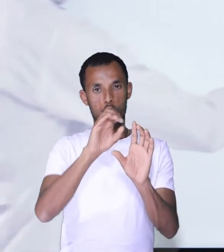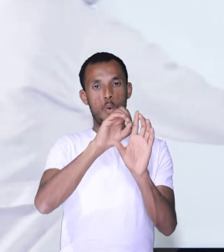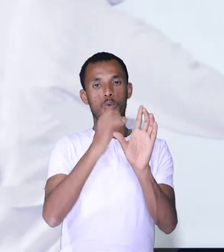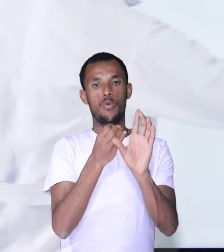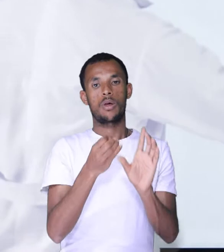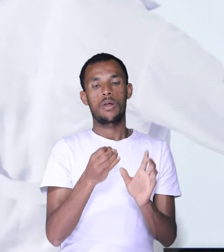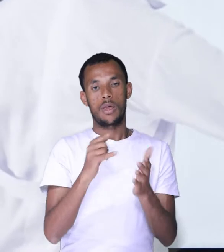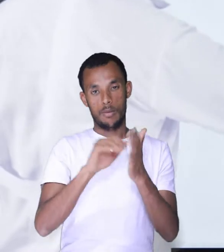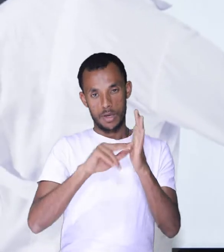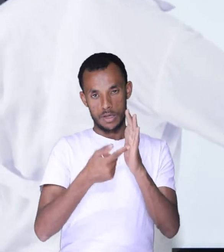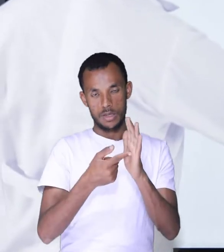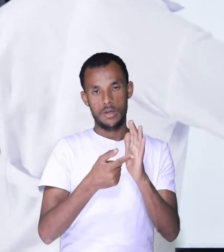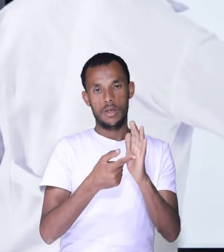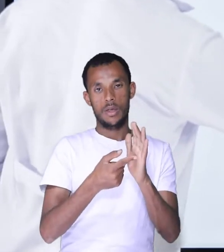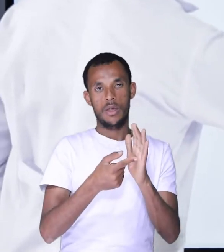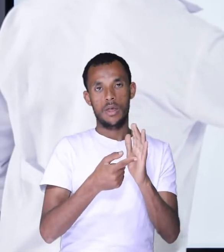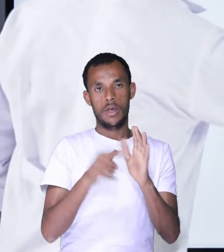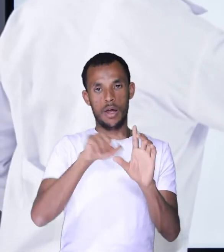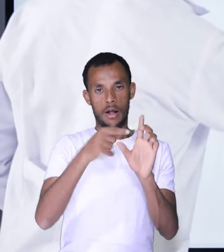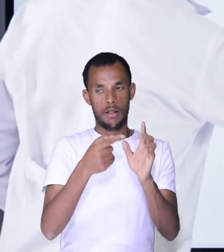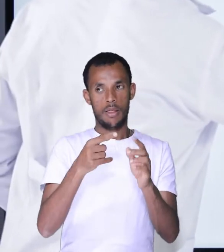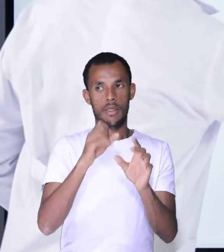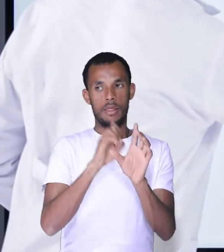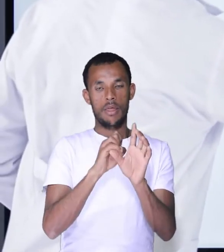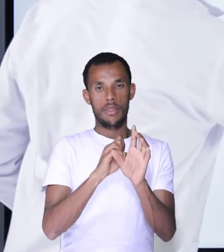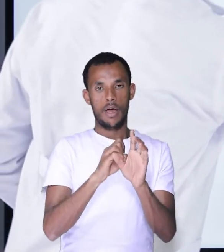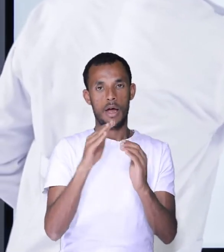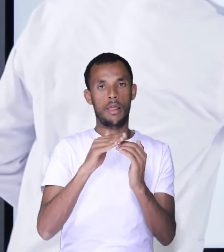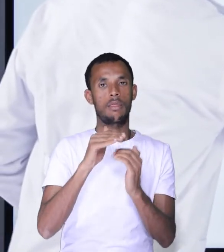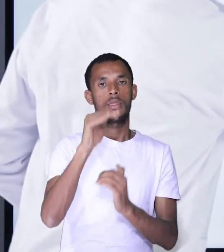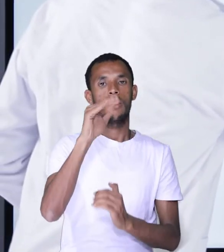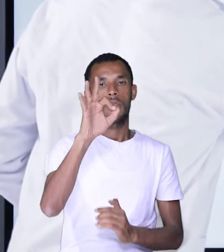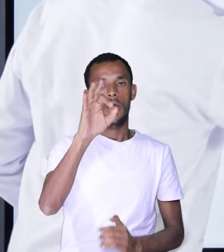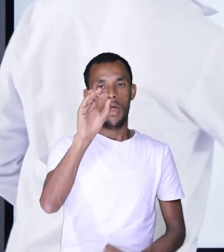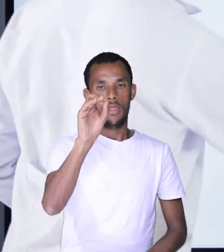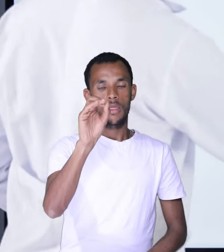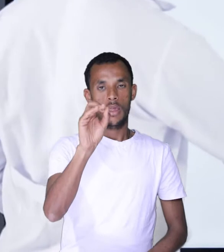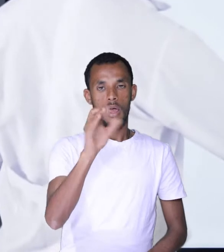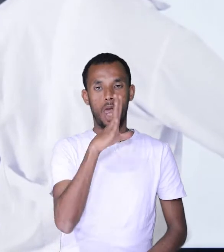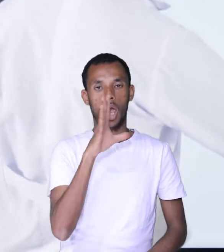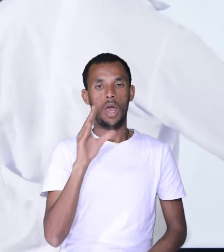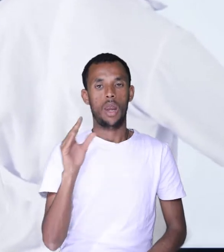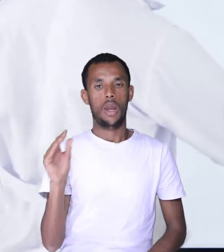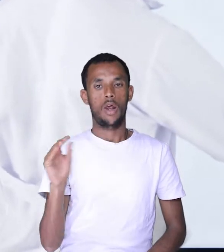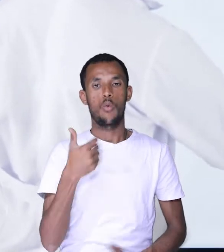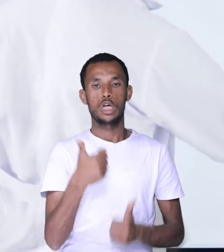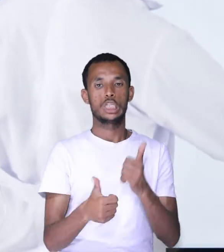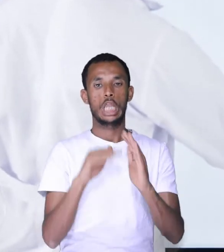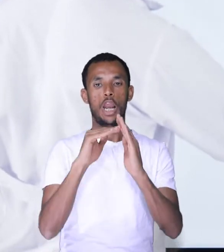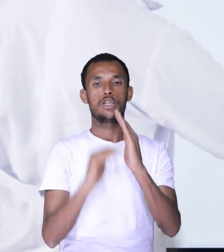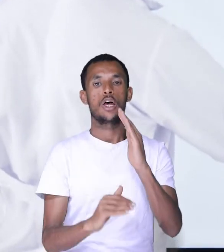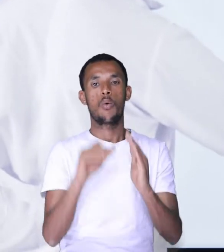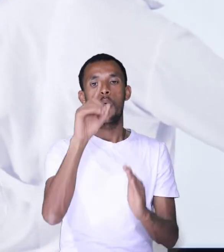angle meaning an angle theta which is greater than 90 degree and which is less